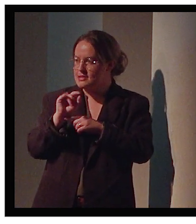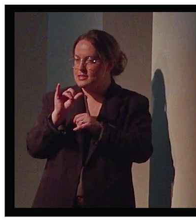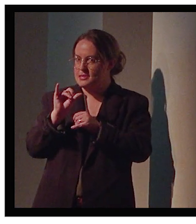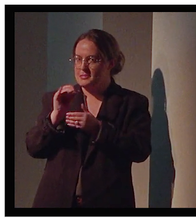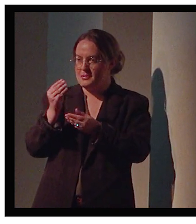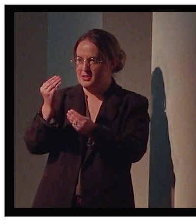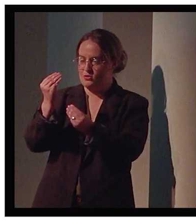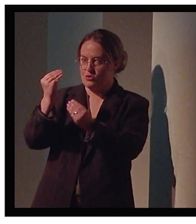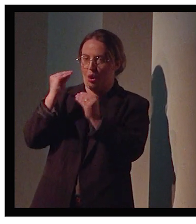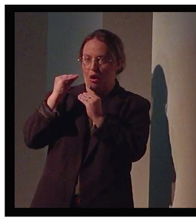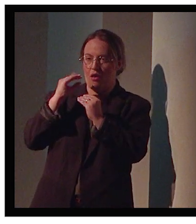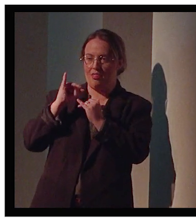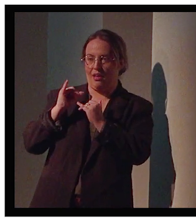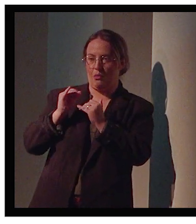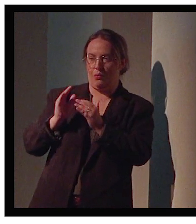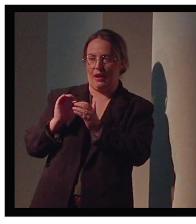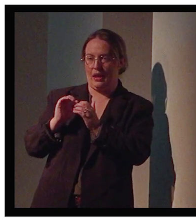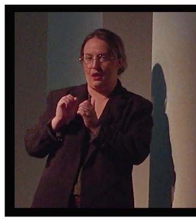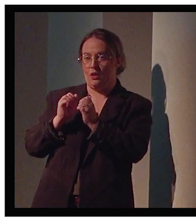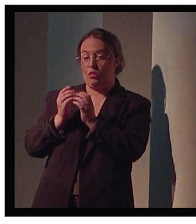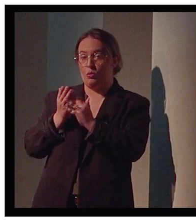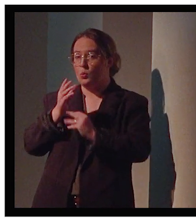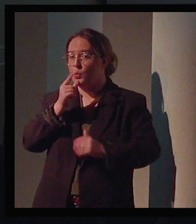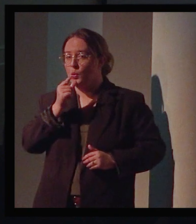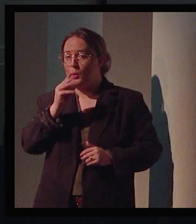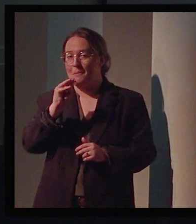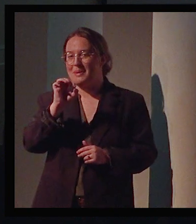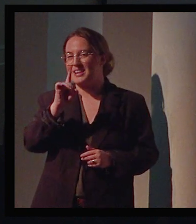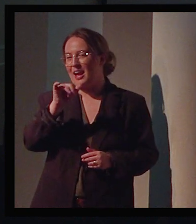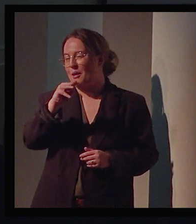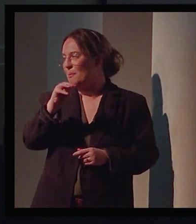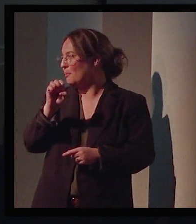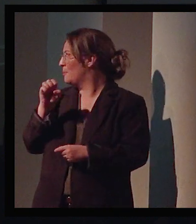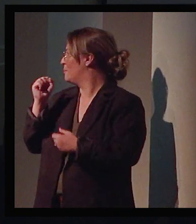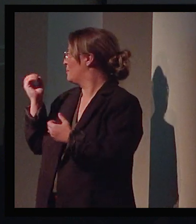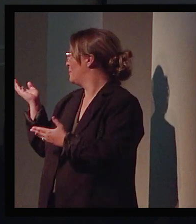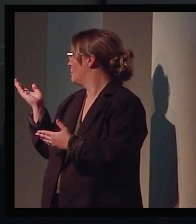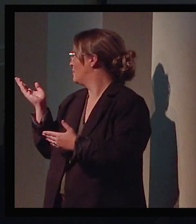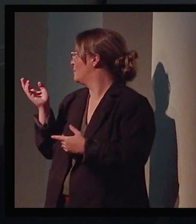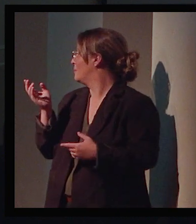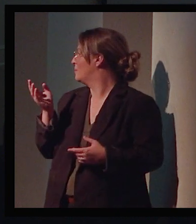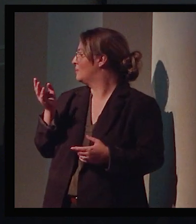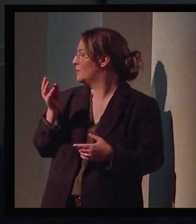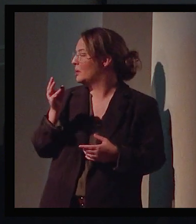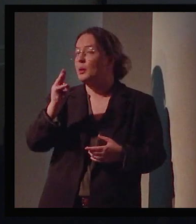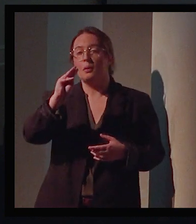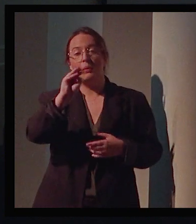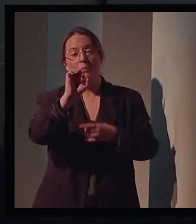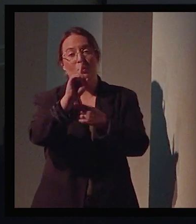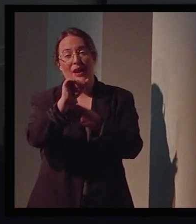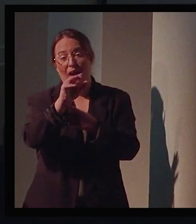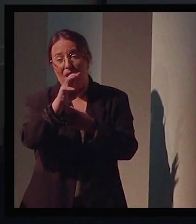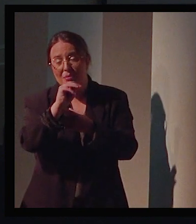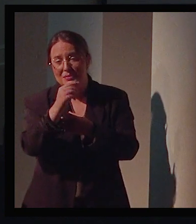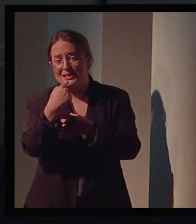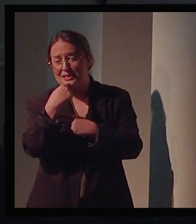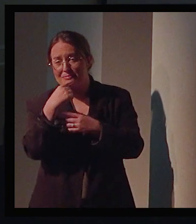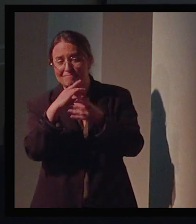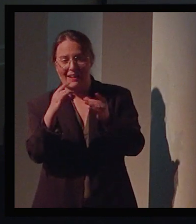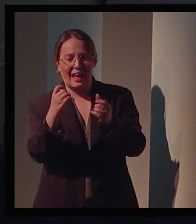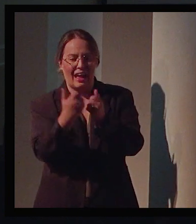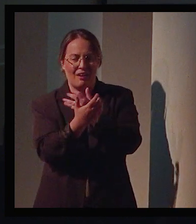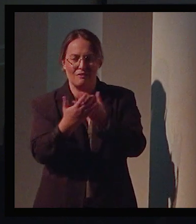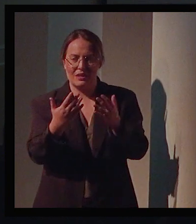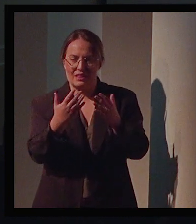in this manner, and this painting is so beautiful and right next door. Boudin stated, "Everything that is